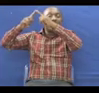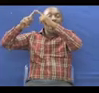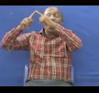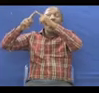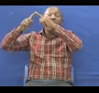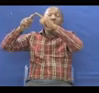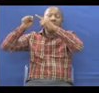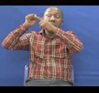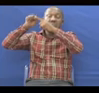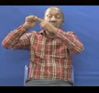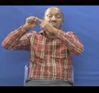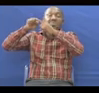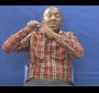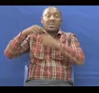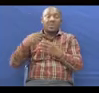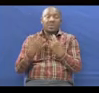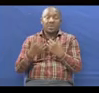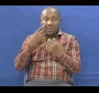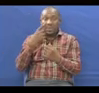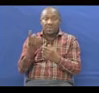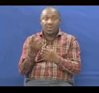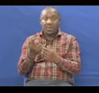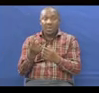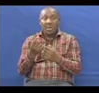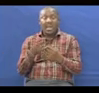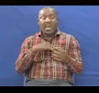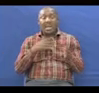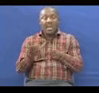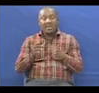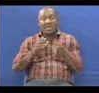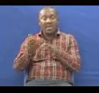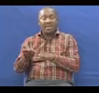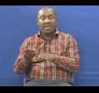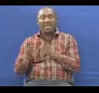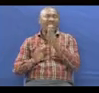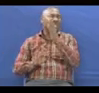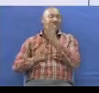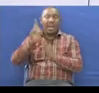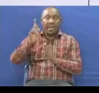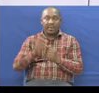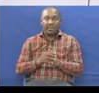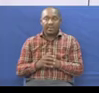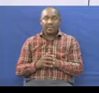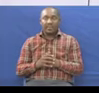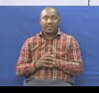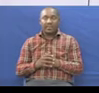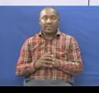the death rate also is high. Then the third, it can determine the life